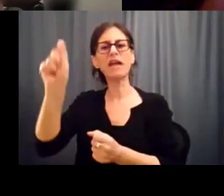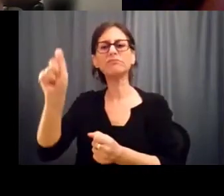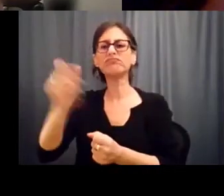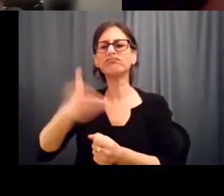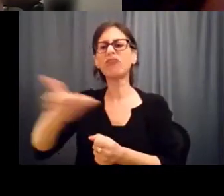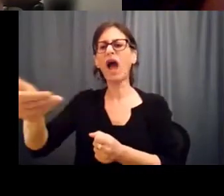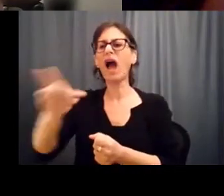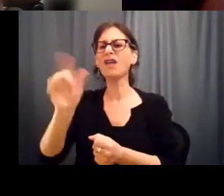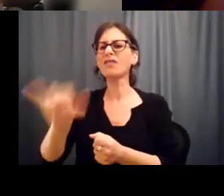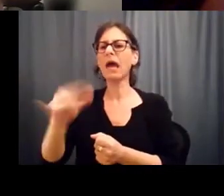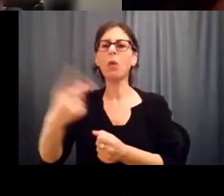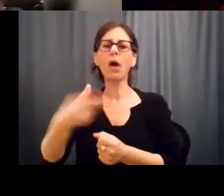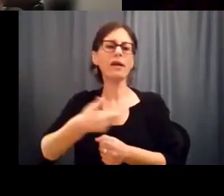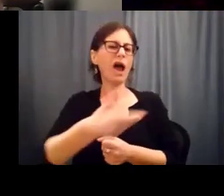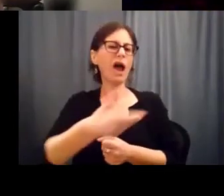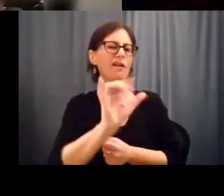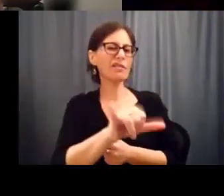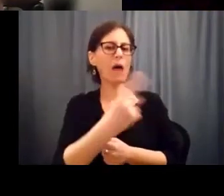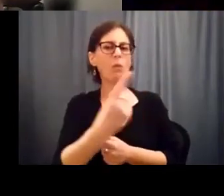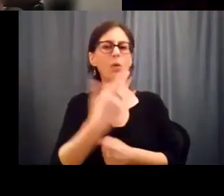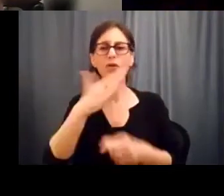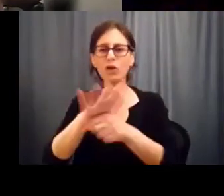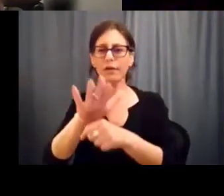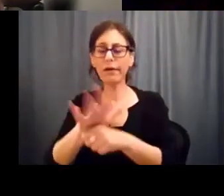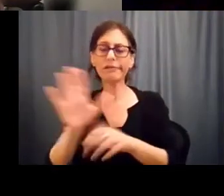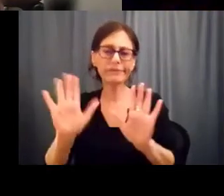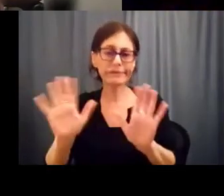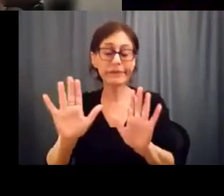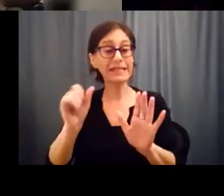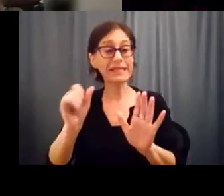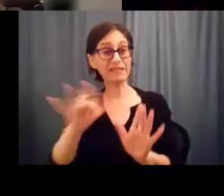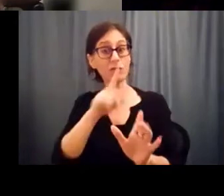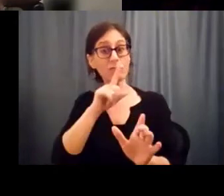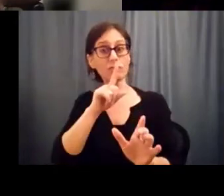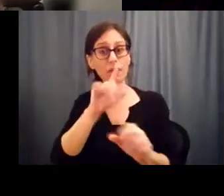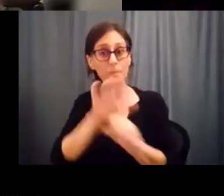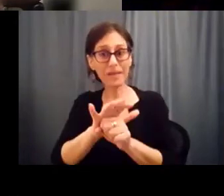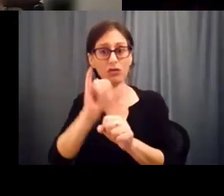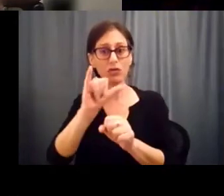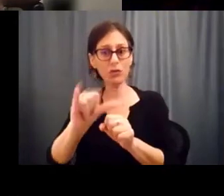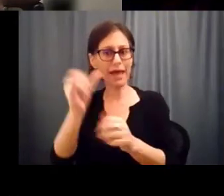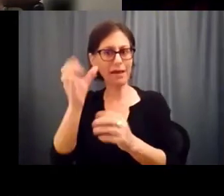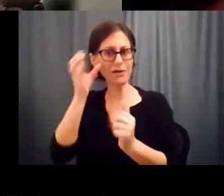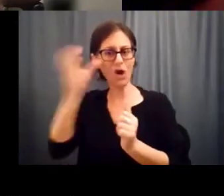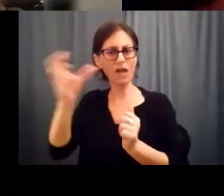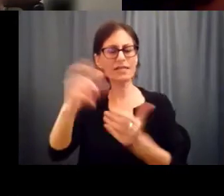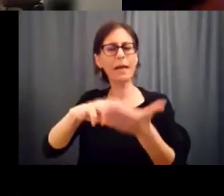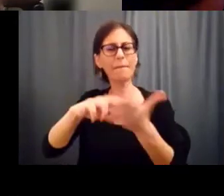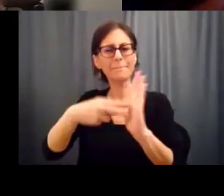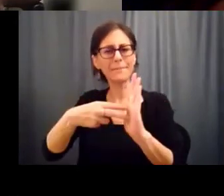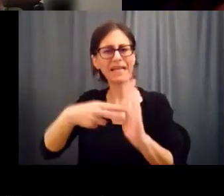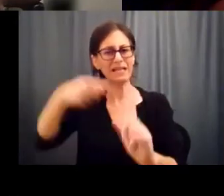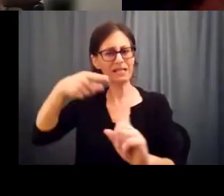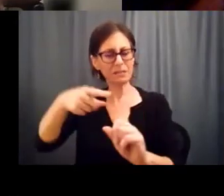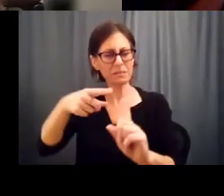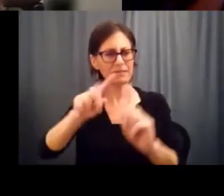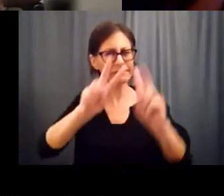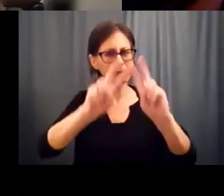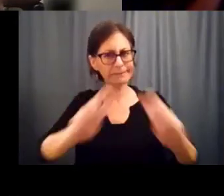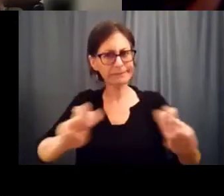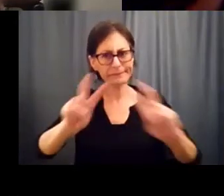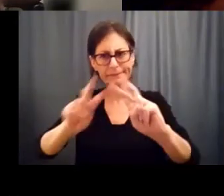if you're actually going to be committed to the movement, then it's actually taking like a specific look at